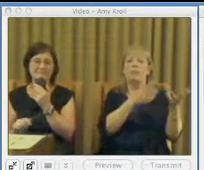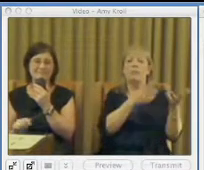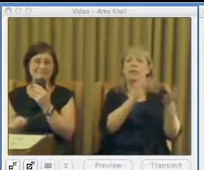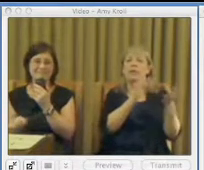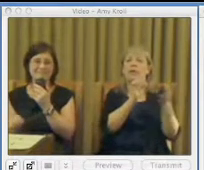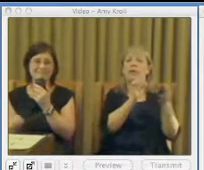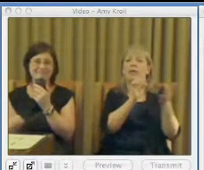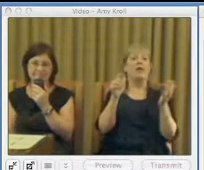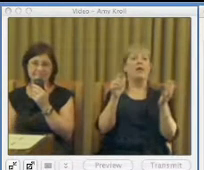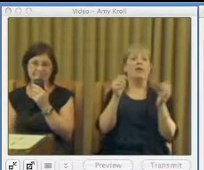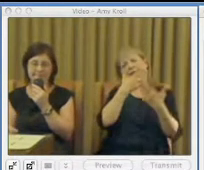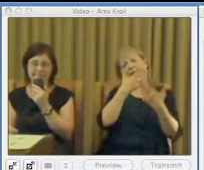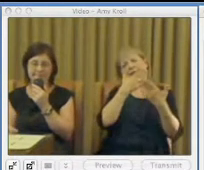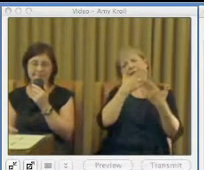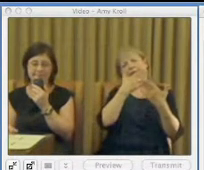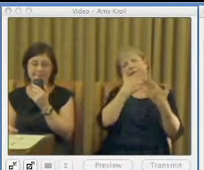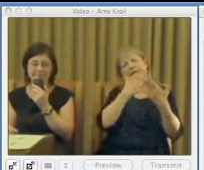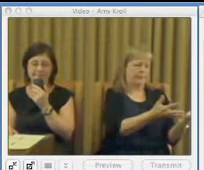everybody's happy.